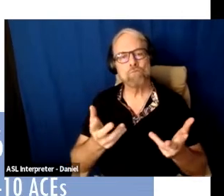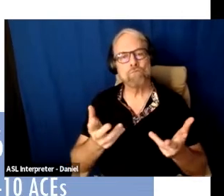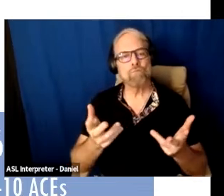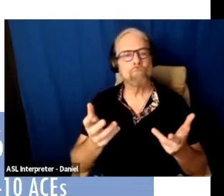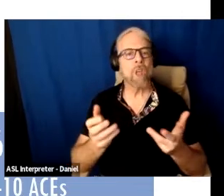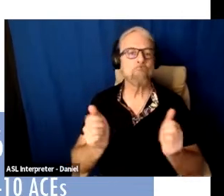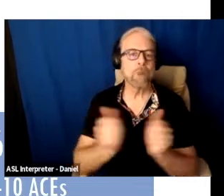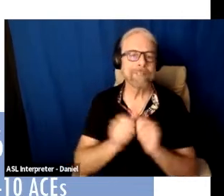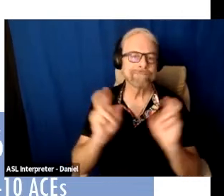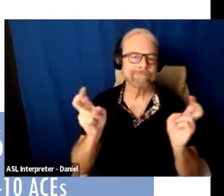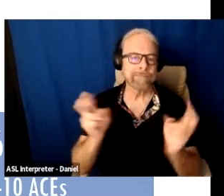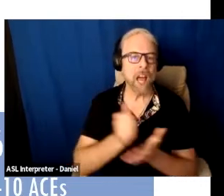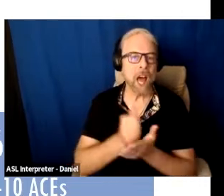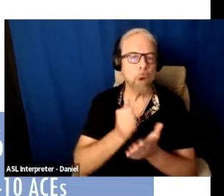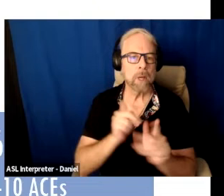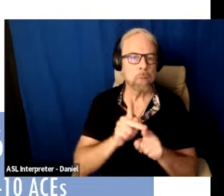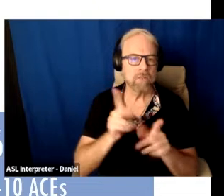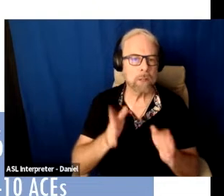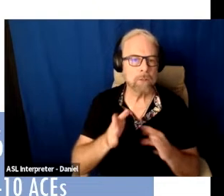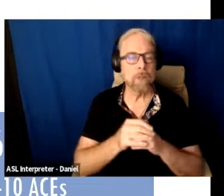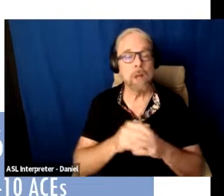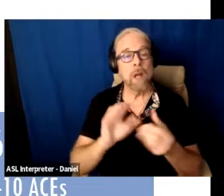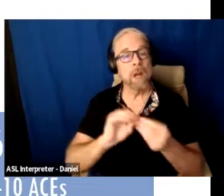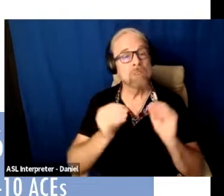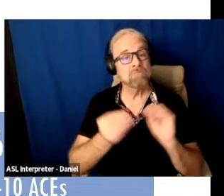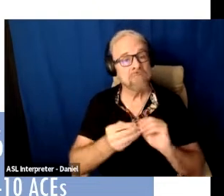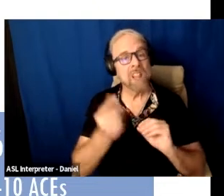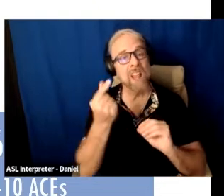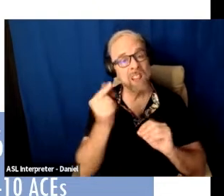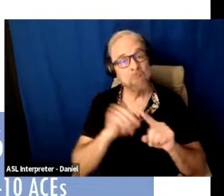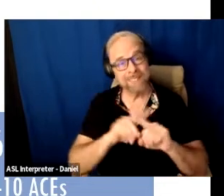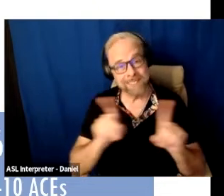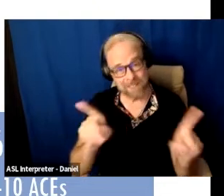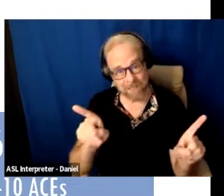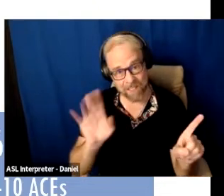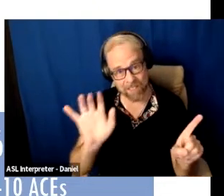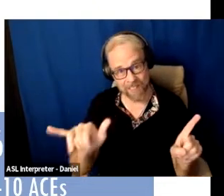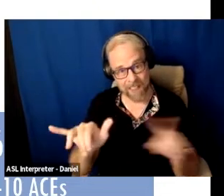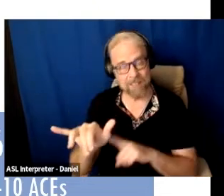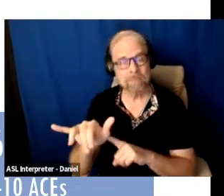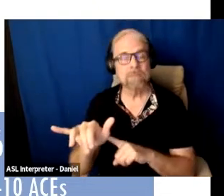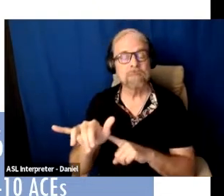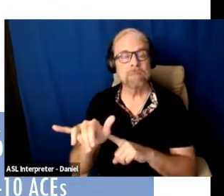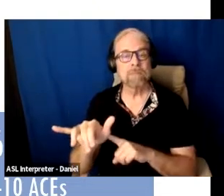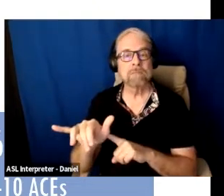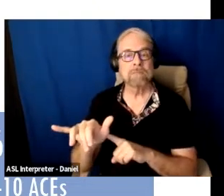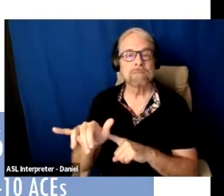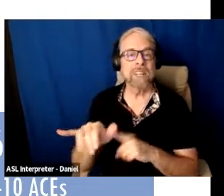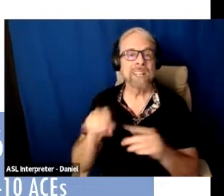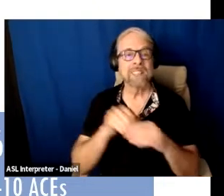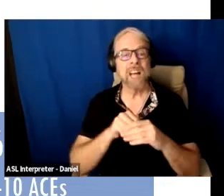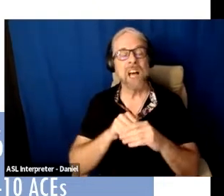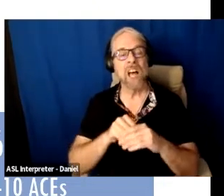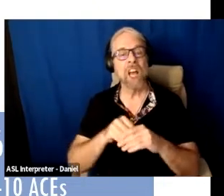helping professions, and the numbers turn out to be a little bit different. Like inside of juvenile